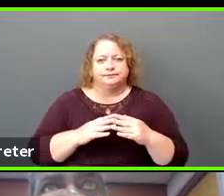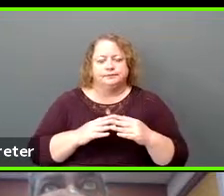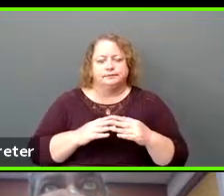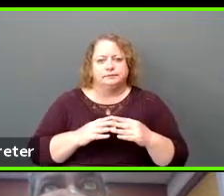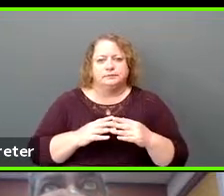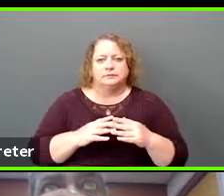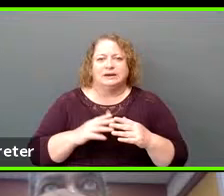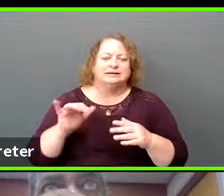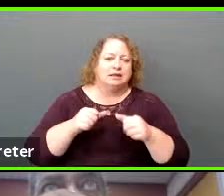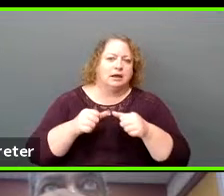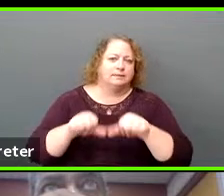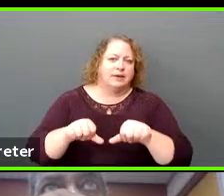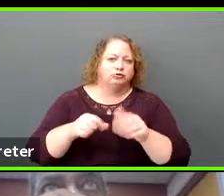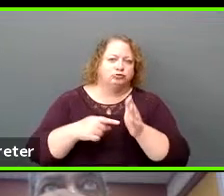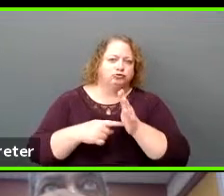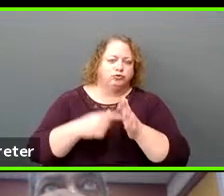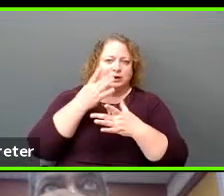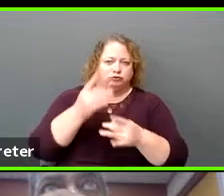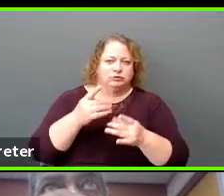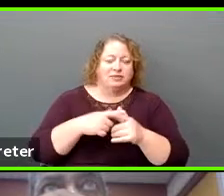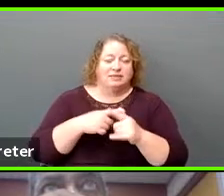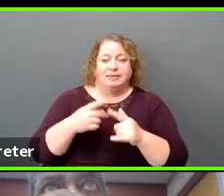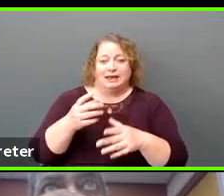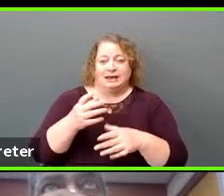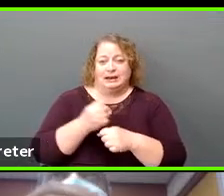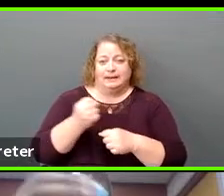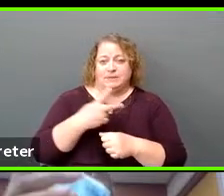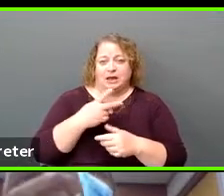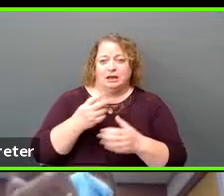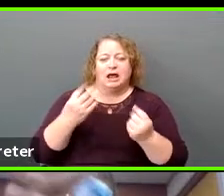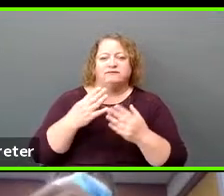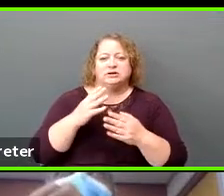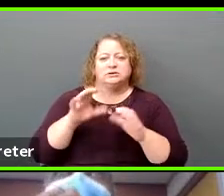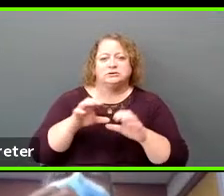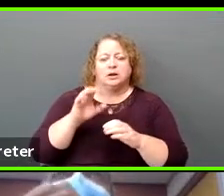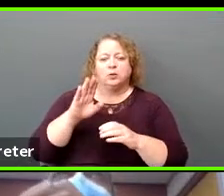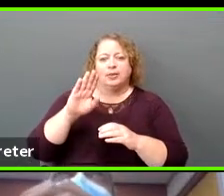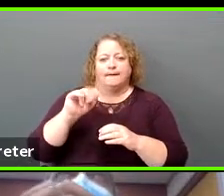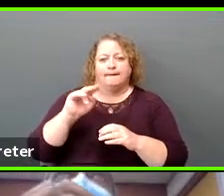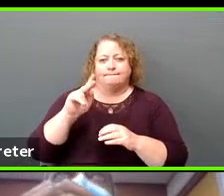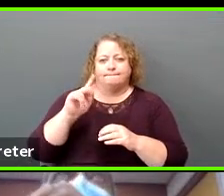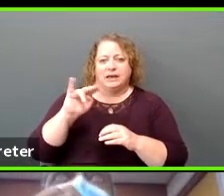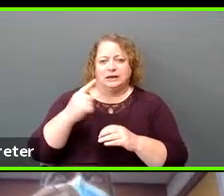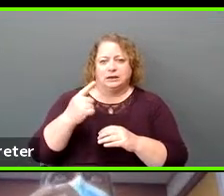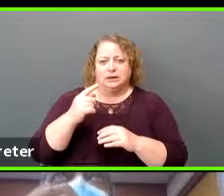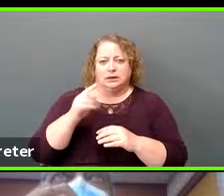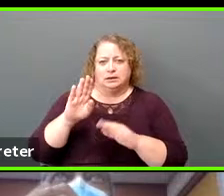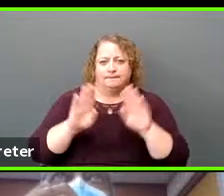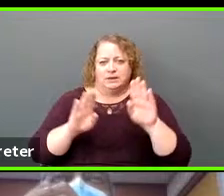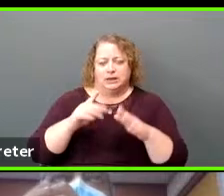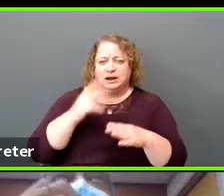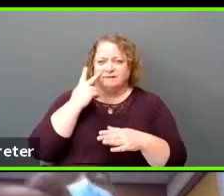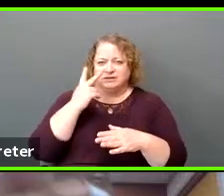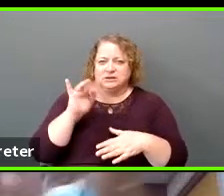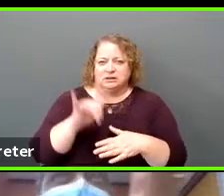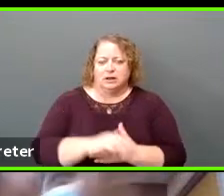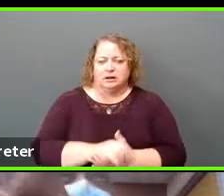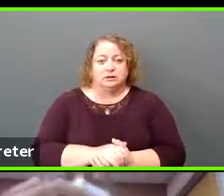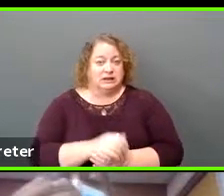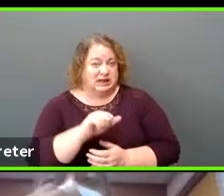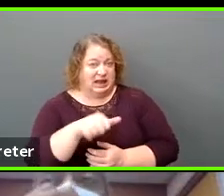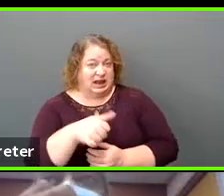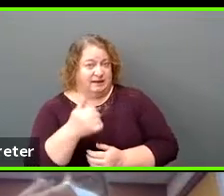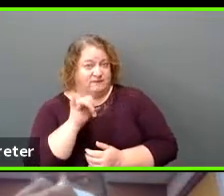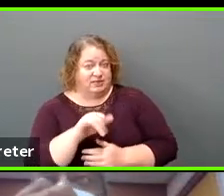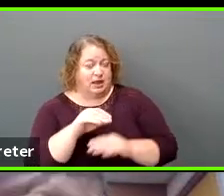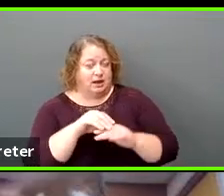just that, it's a deposit to show interest, and then they get it back. A lot of that is done with the banking bid. So I've seen that. Has any